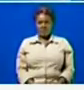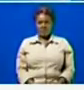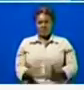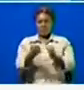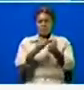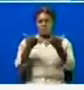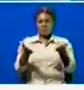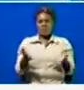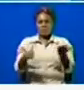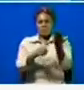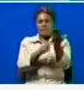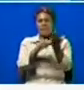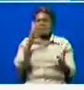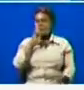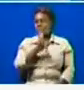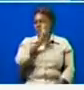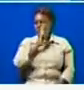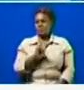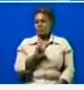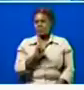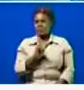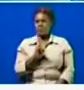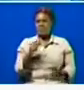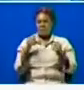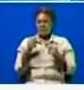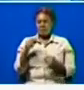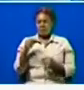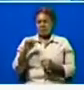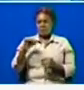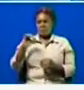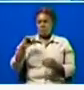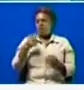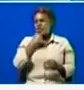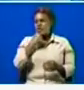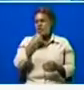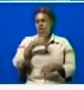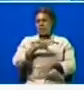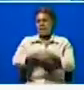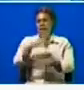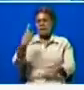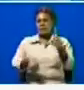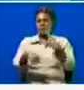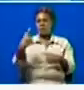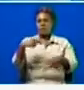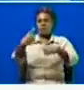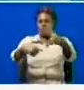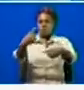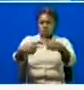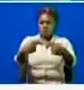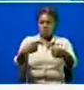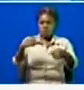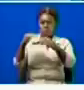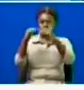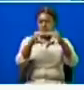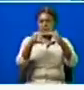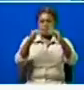Let's get into sports now. My name is Robinson Okenye. Innocent Wafula ensured that Gor Mahia's unbeaten run in the league continued as his goal